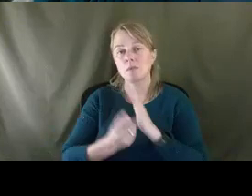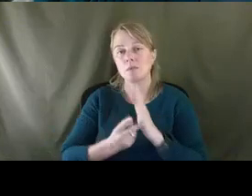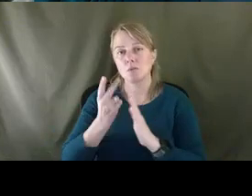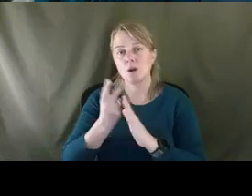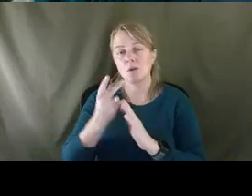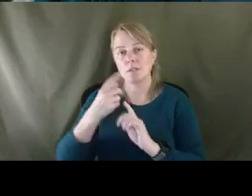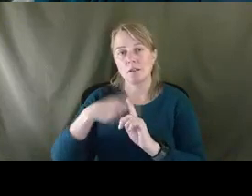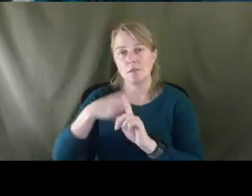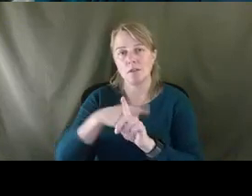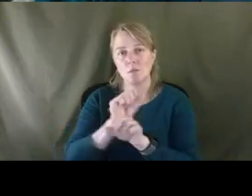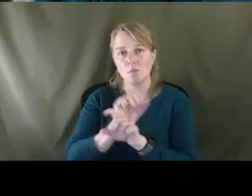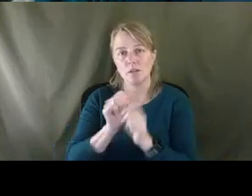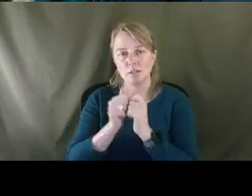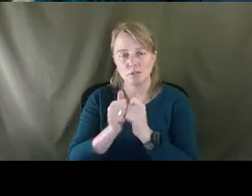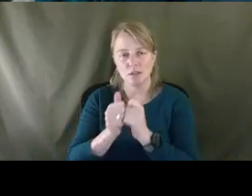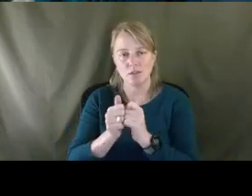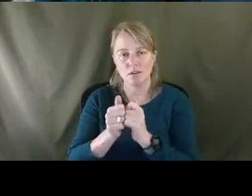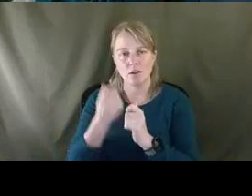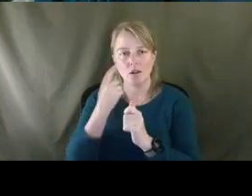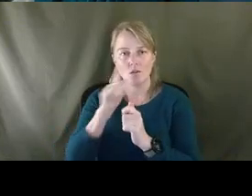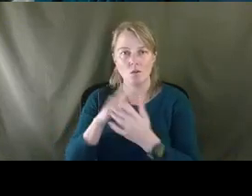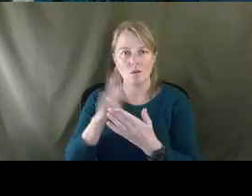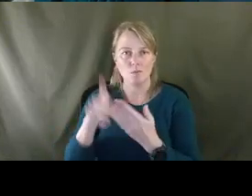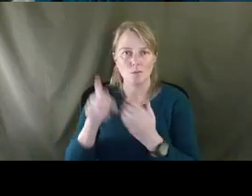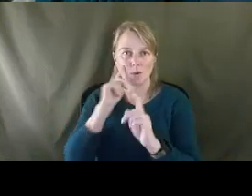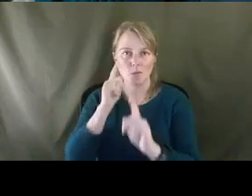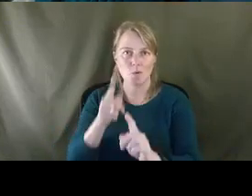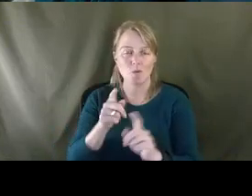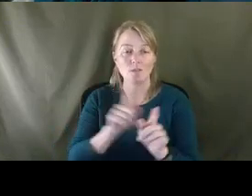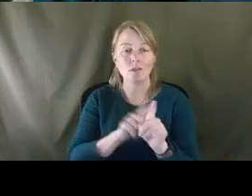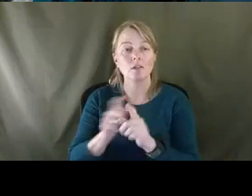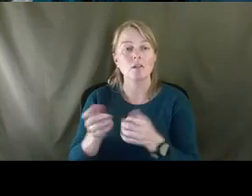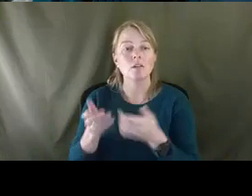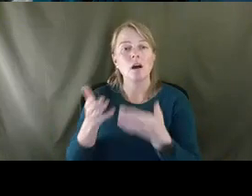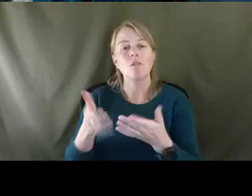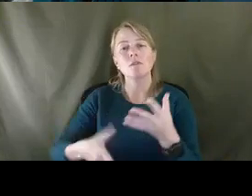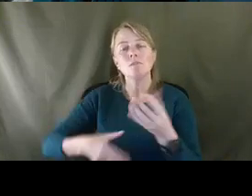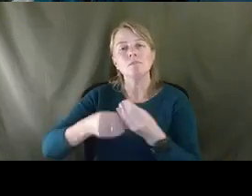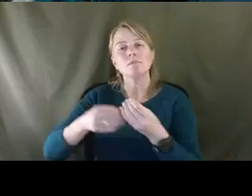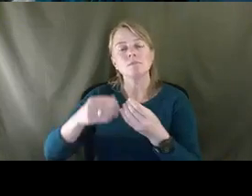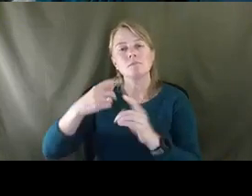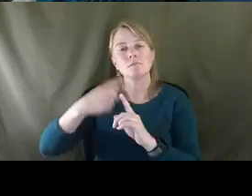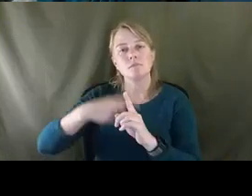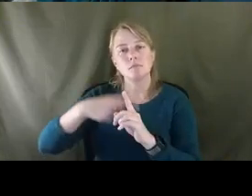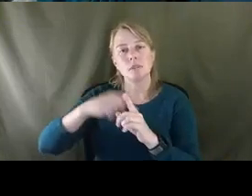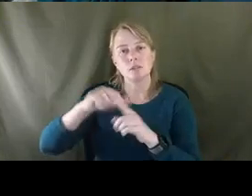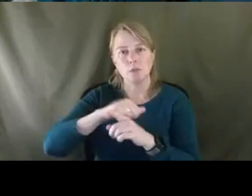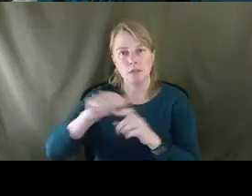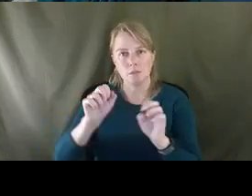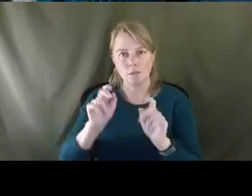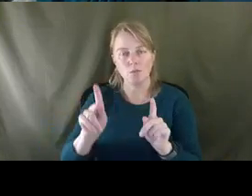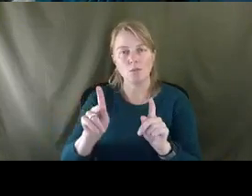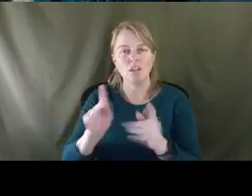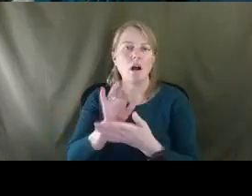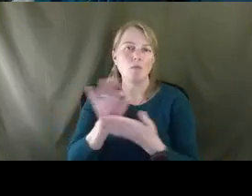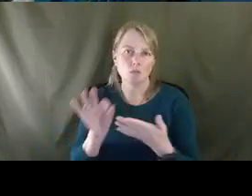month working together towards program goals. We also offer additional monthly training opportunities that are